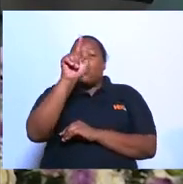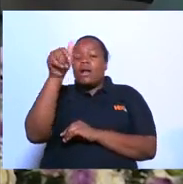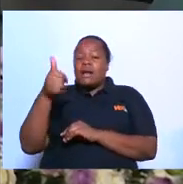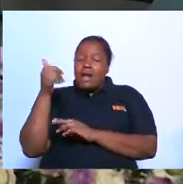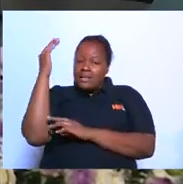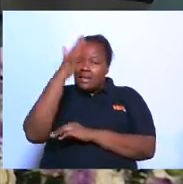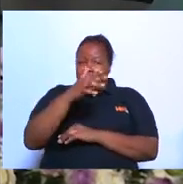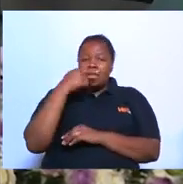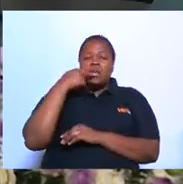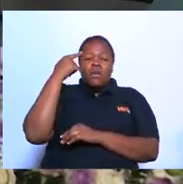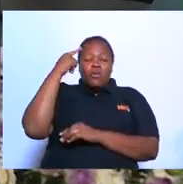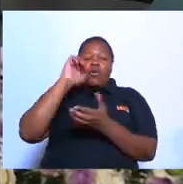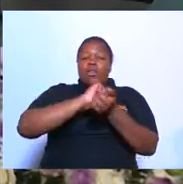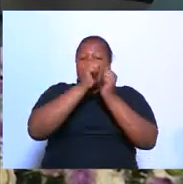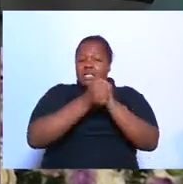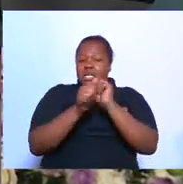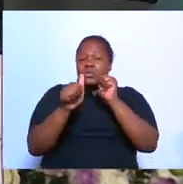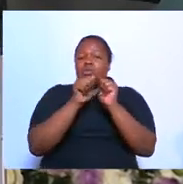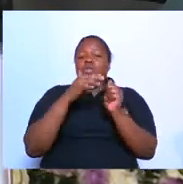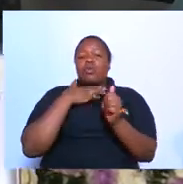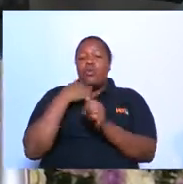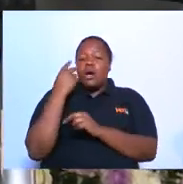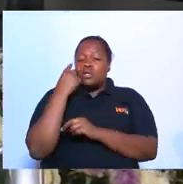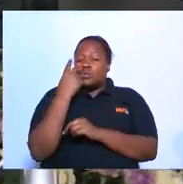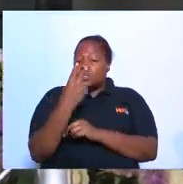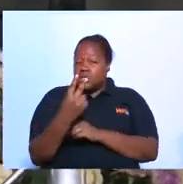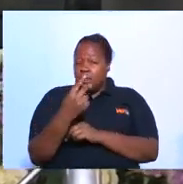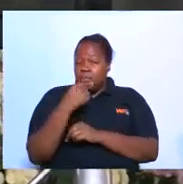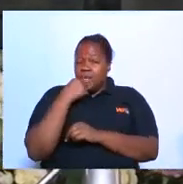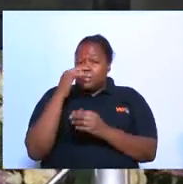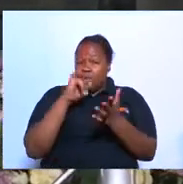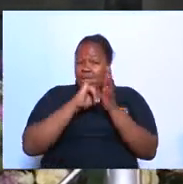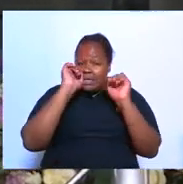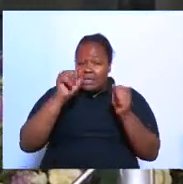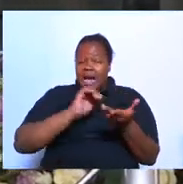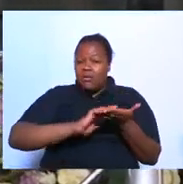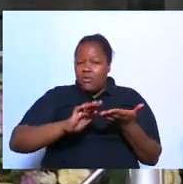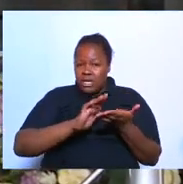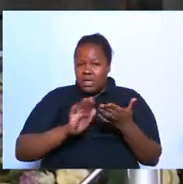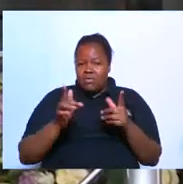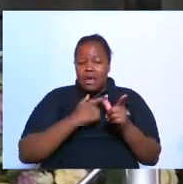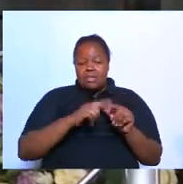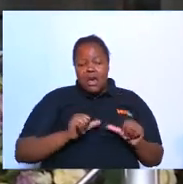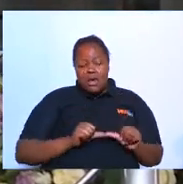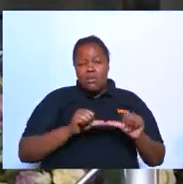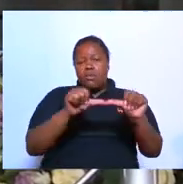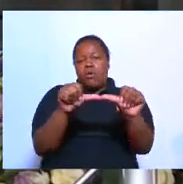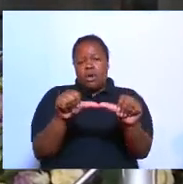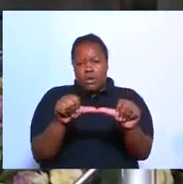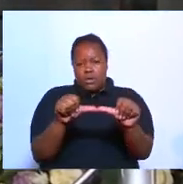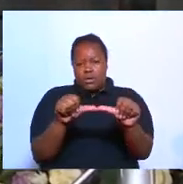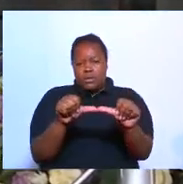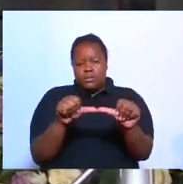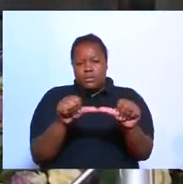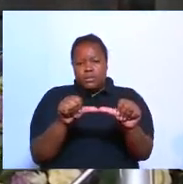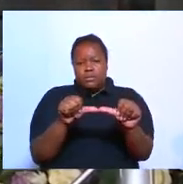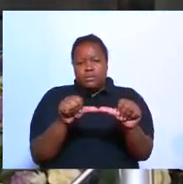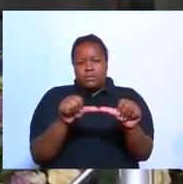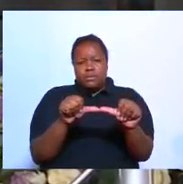for the change you need to see so you can forgive and move on